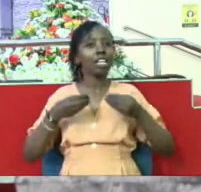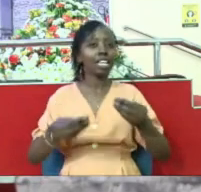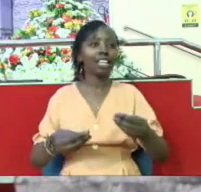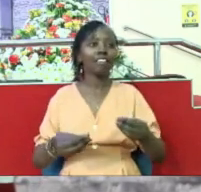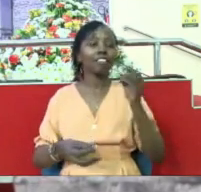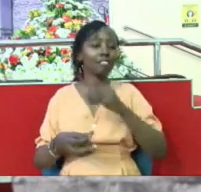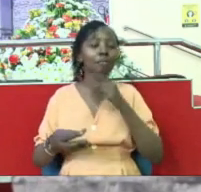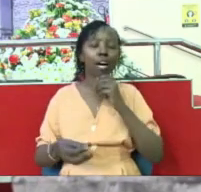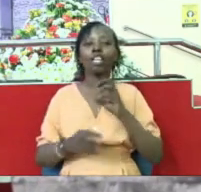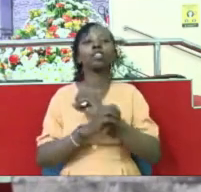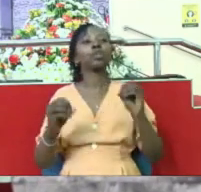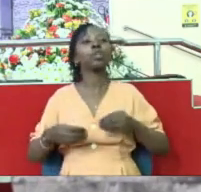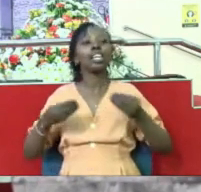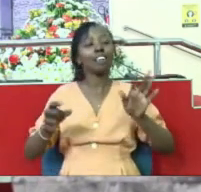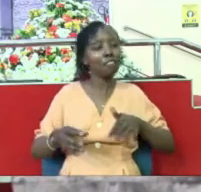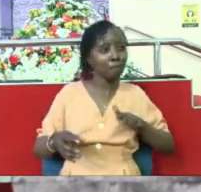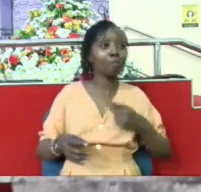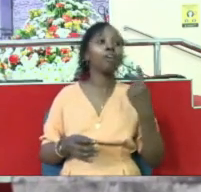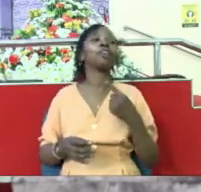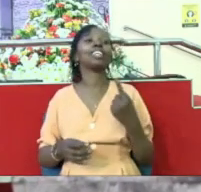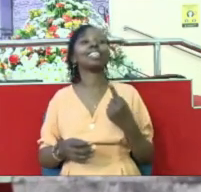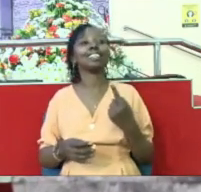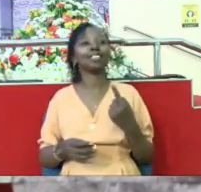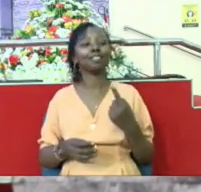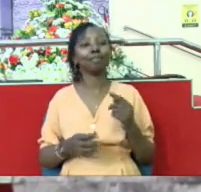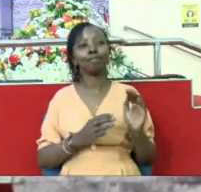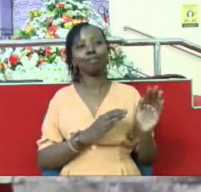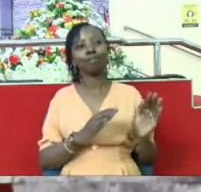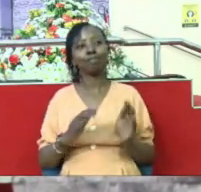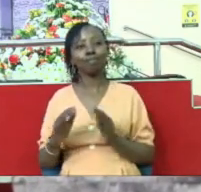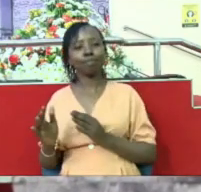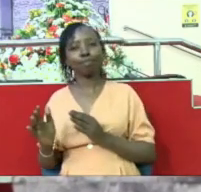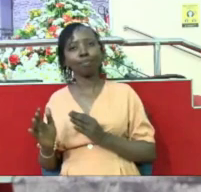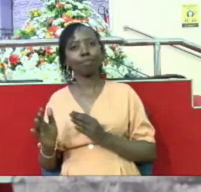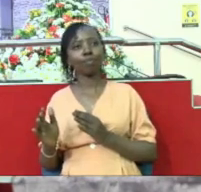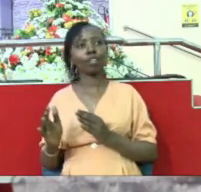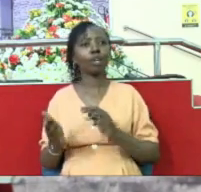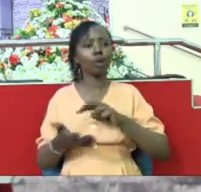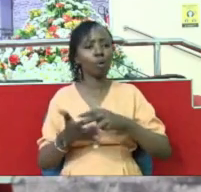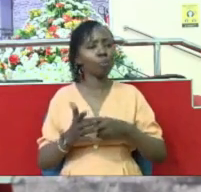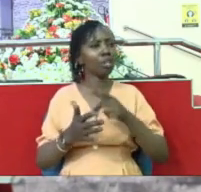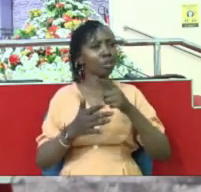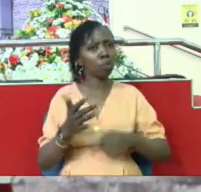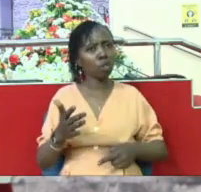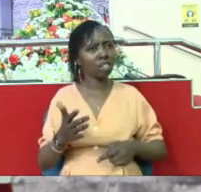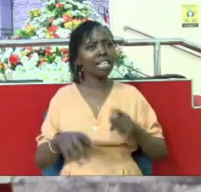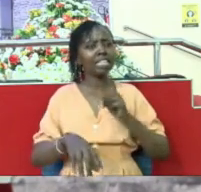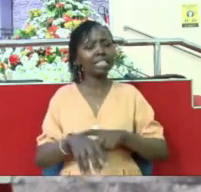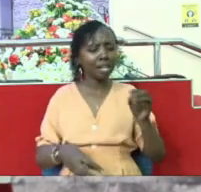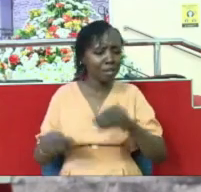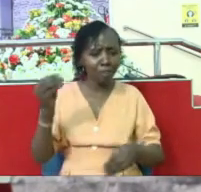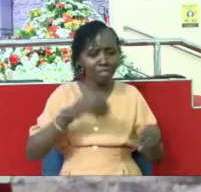of us are sacrificing. Wengine unatoa ukijiachilia. The point is we give and we feel it. Yani